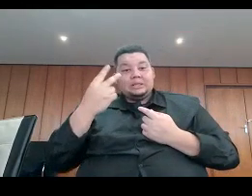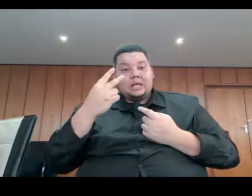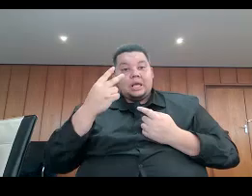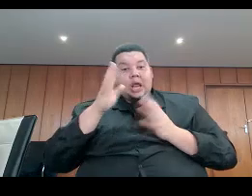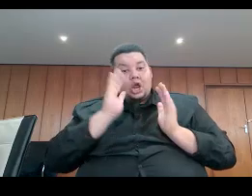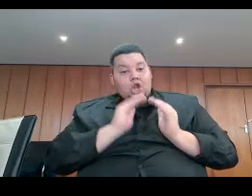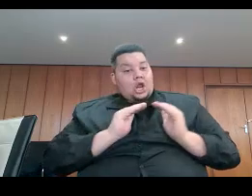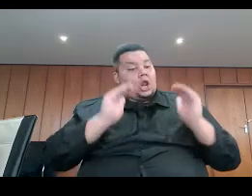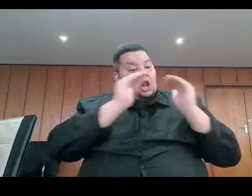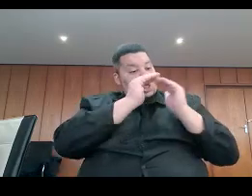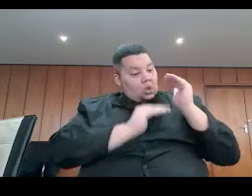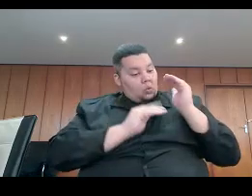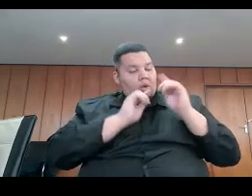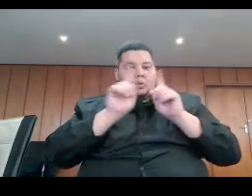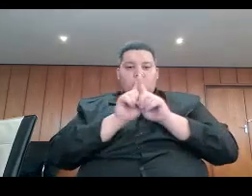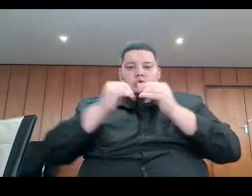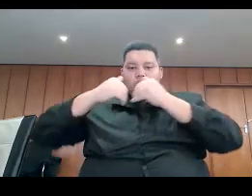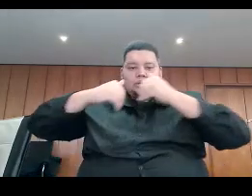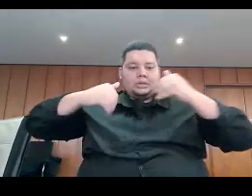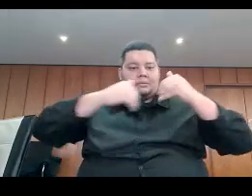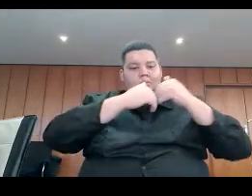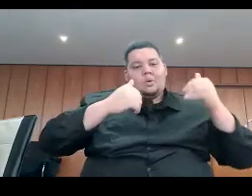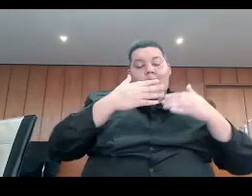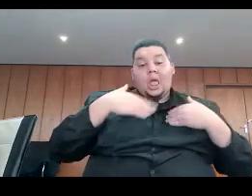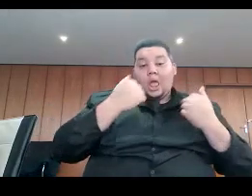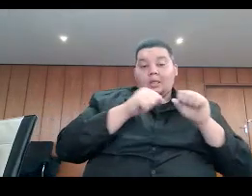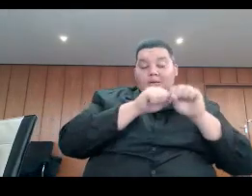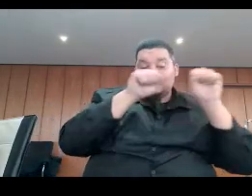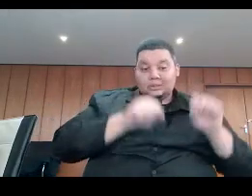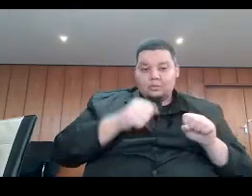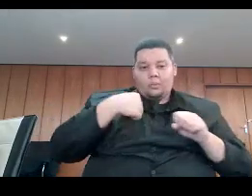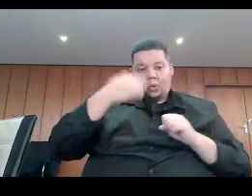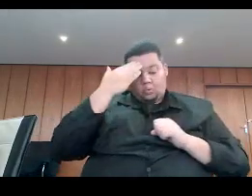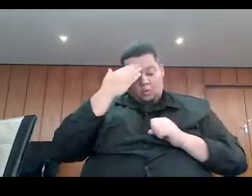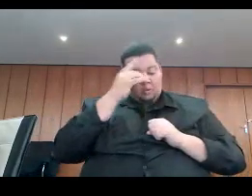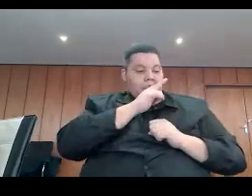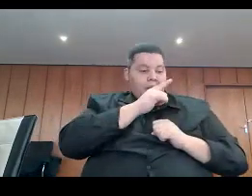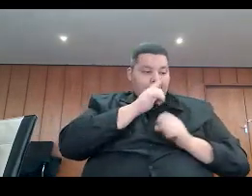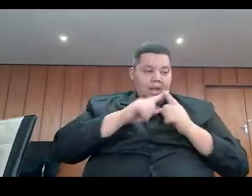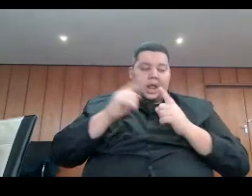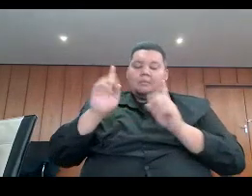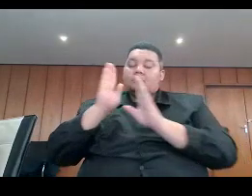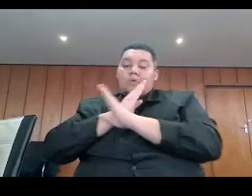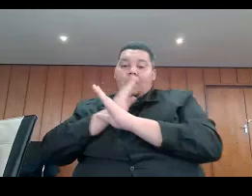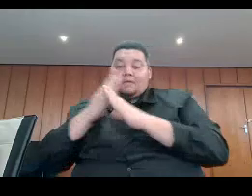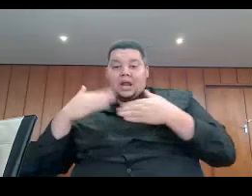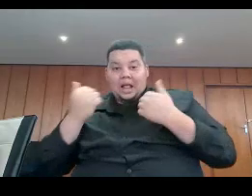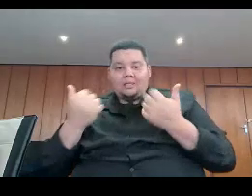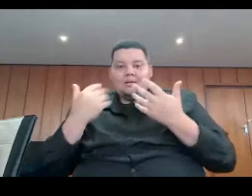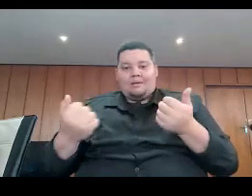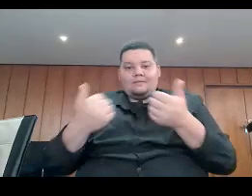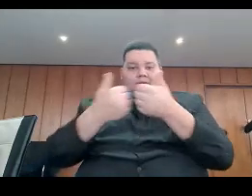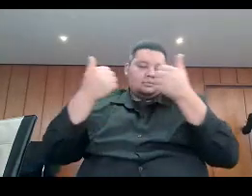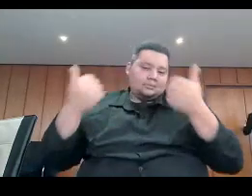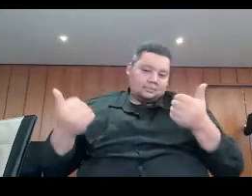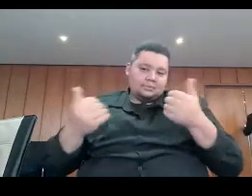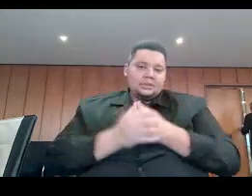and segregated health systems, when we know that there's a divide between public and private health, when we